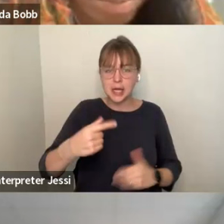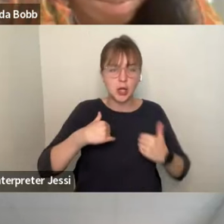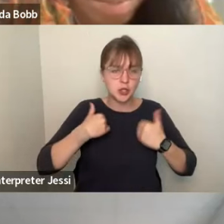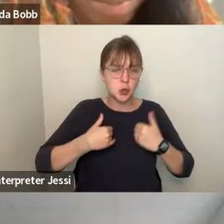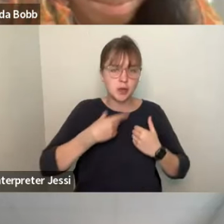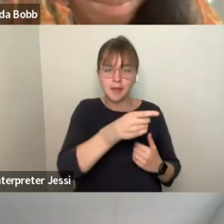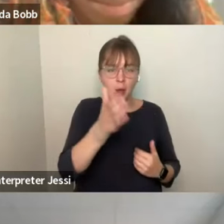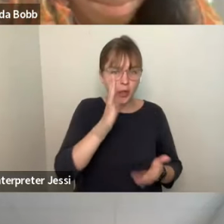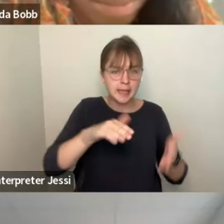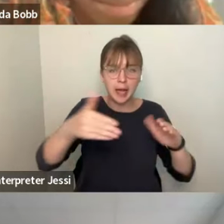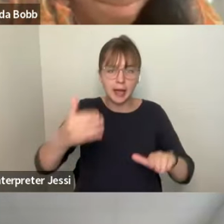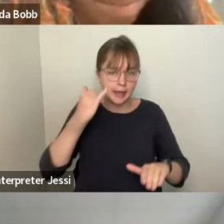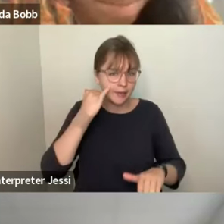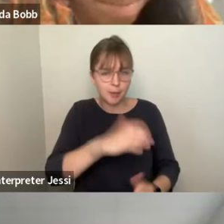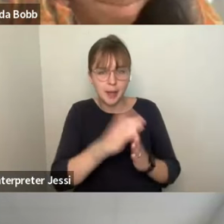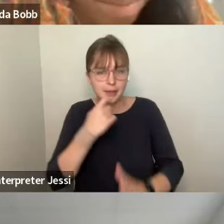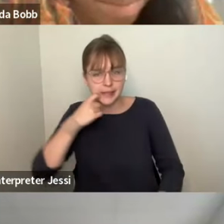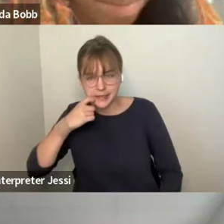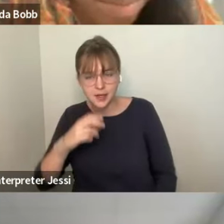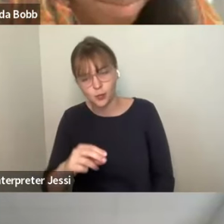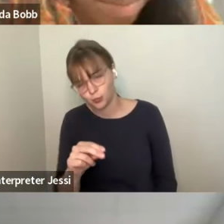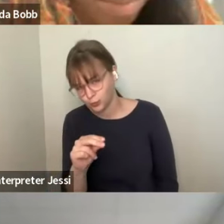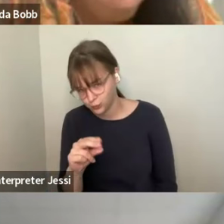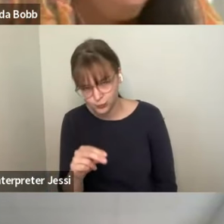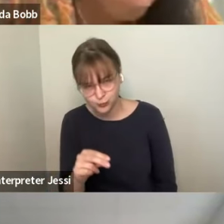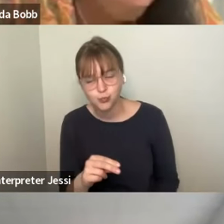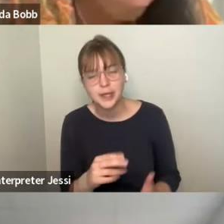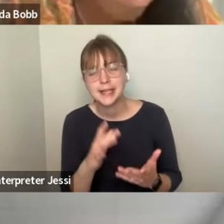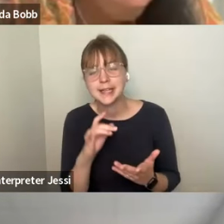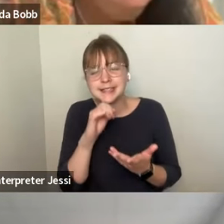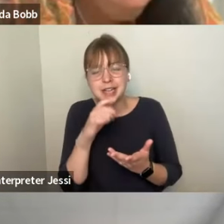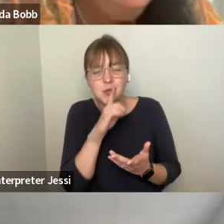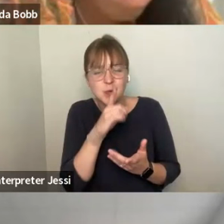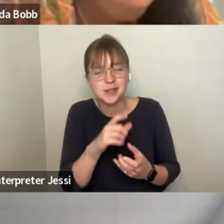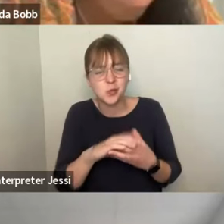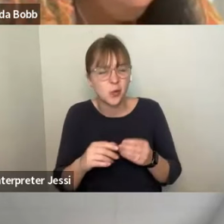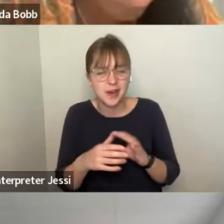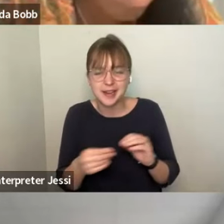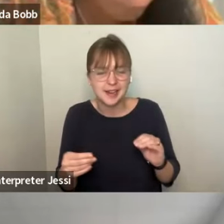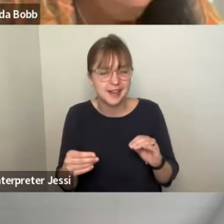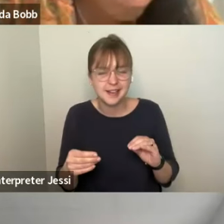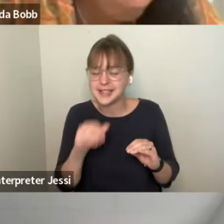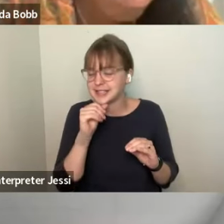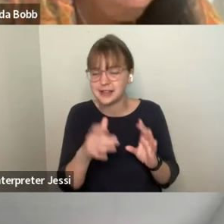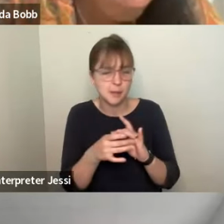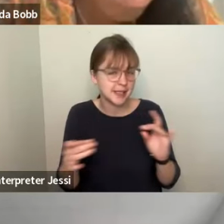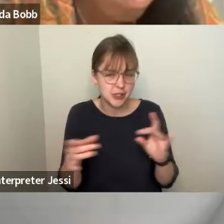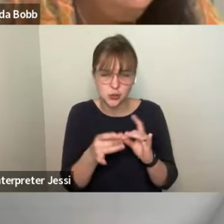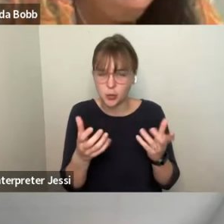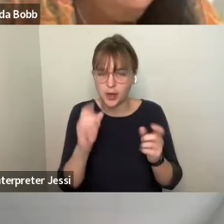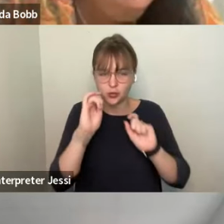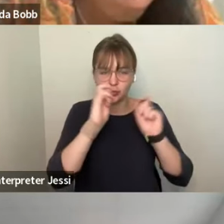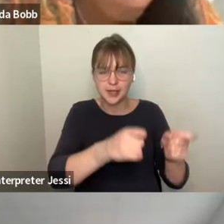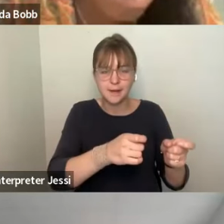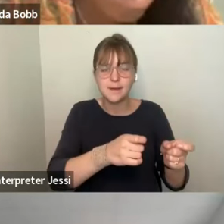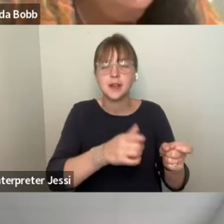not the reality of what what we want you to hear. What we want you to know is, like, what's